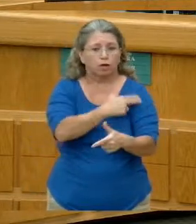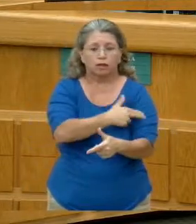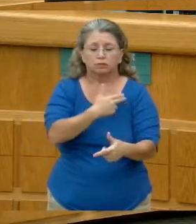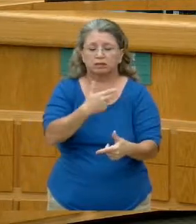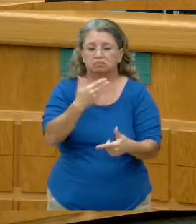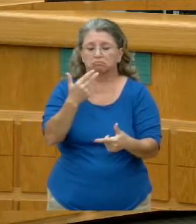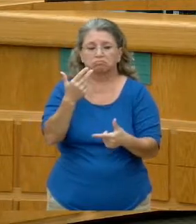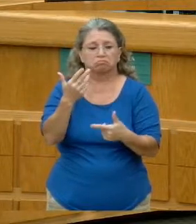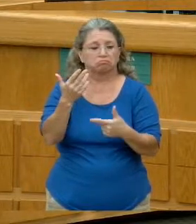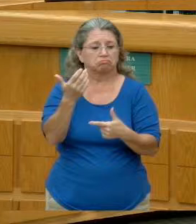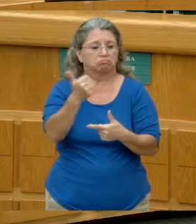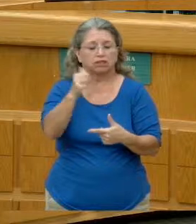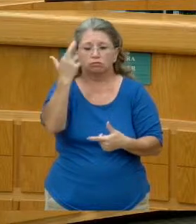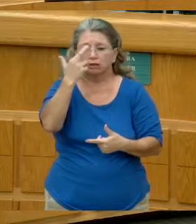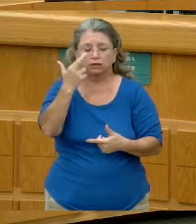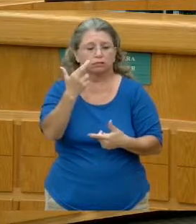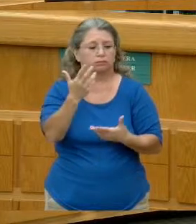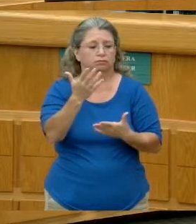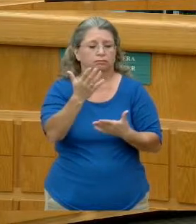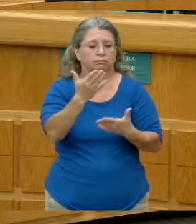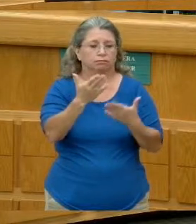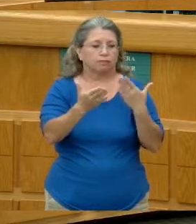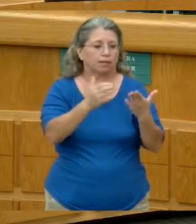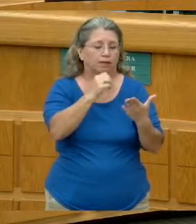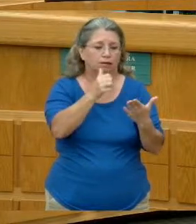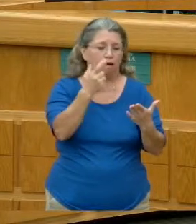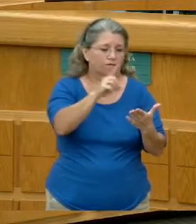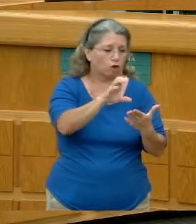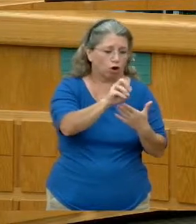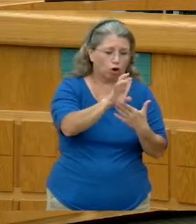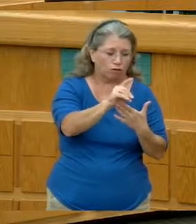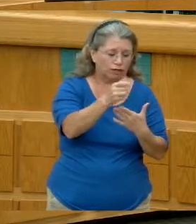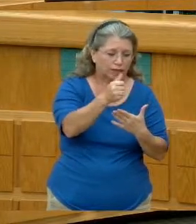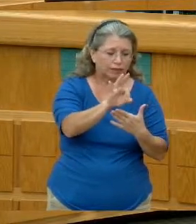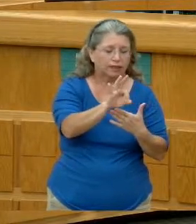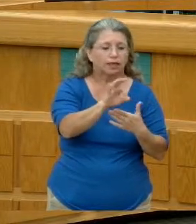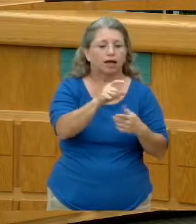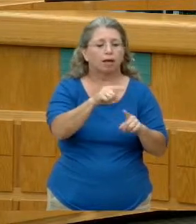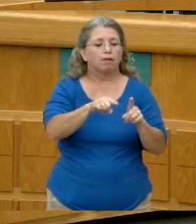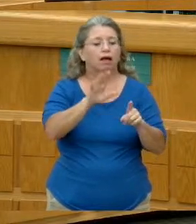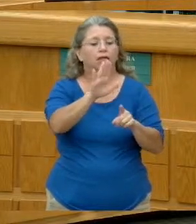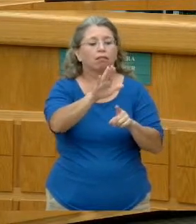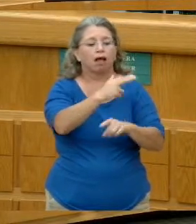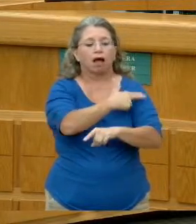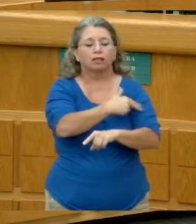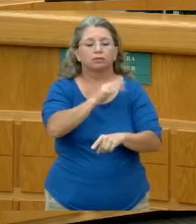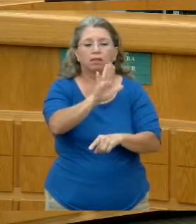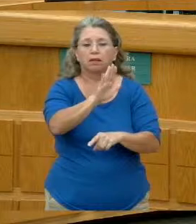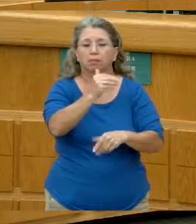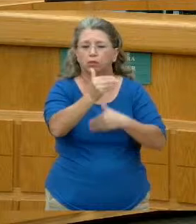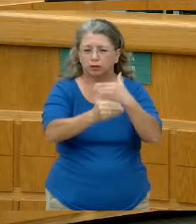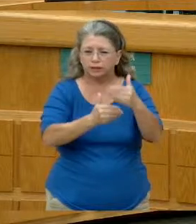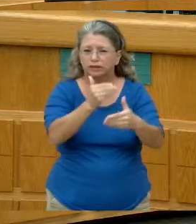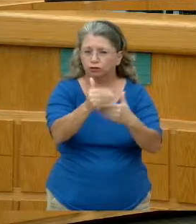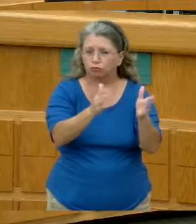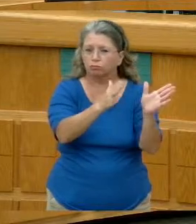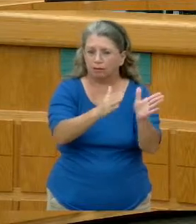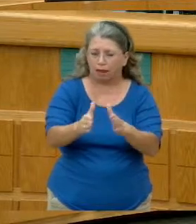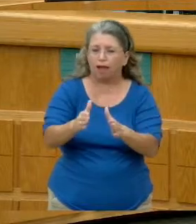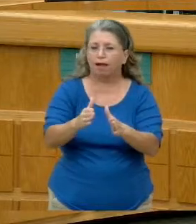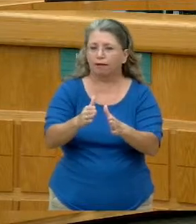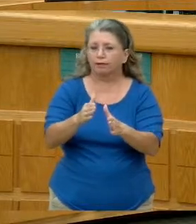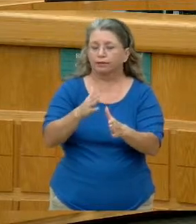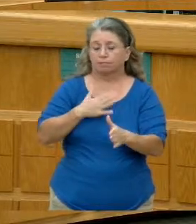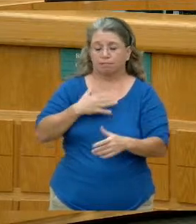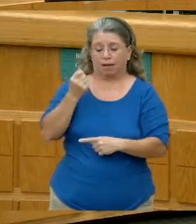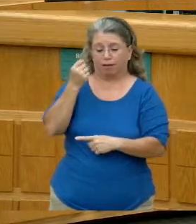always due to COVID-19 virus. Many of them were tested as part of the hospital's COVID plan. My understanding is that the patients that go to the